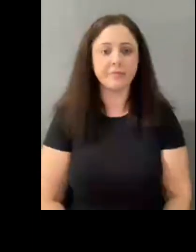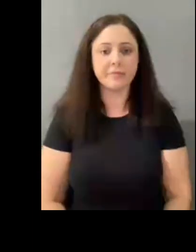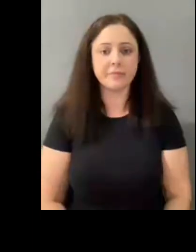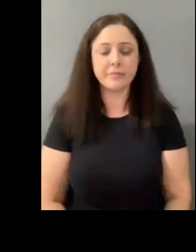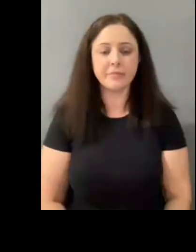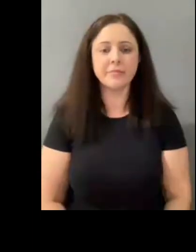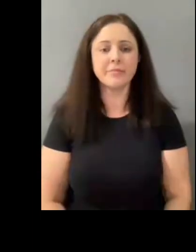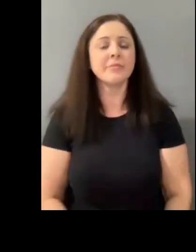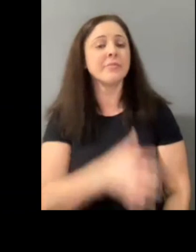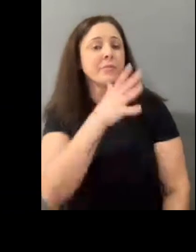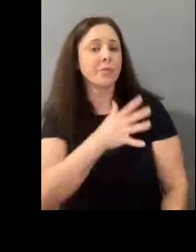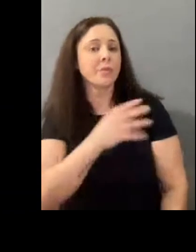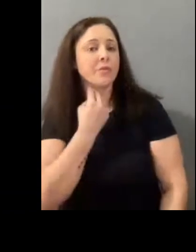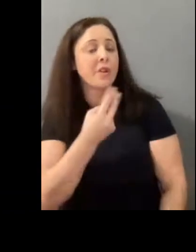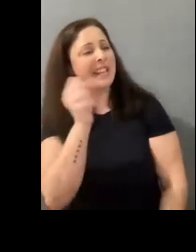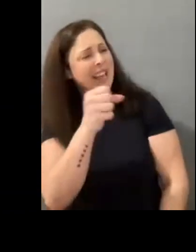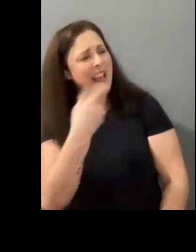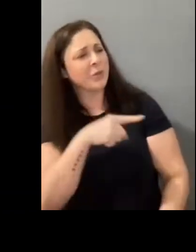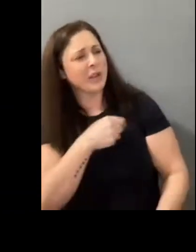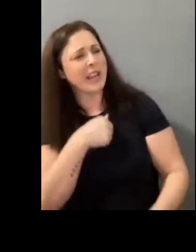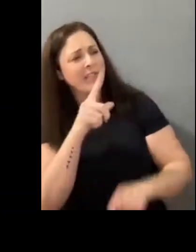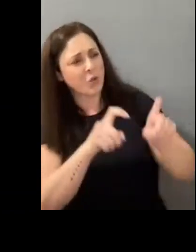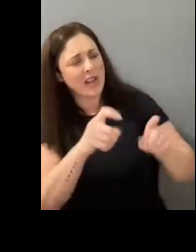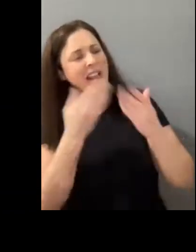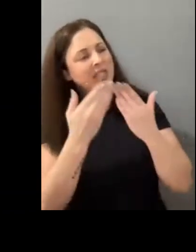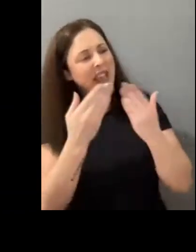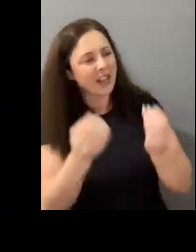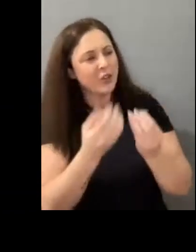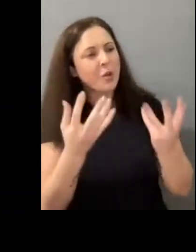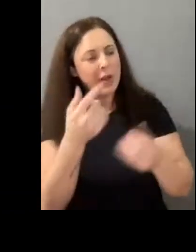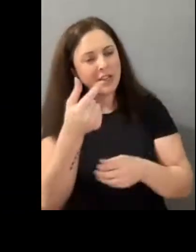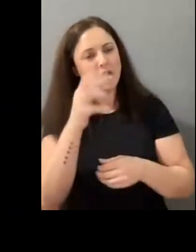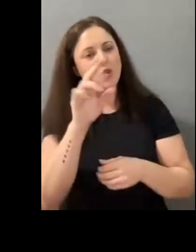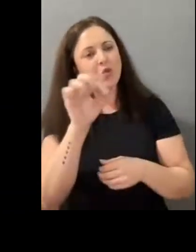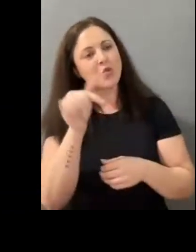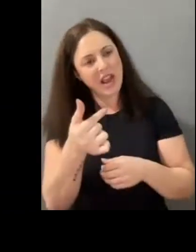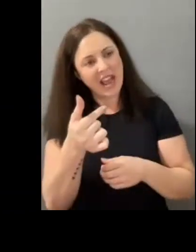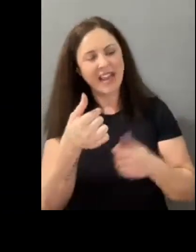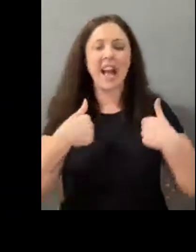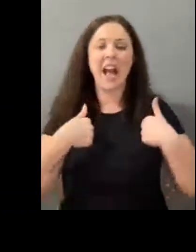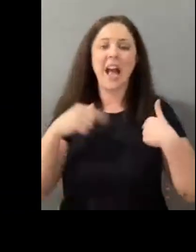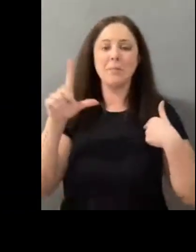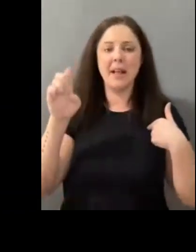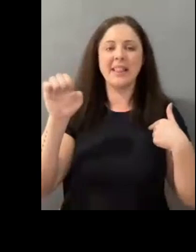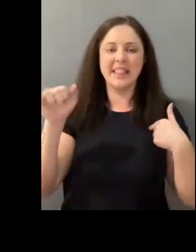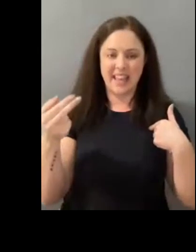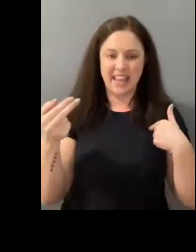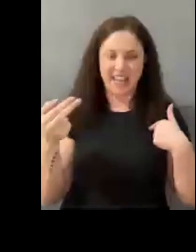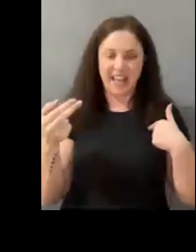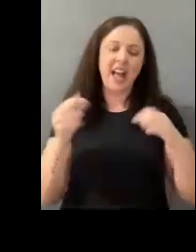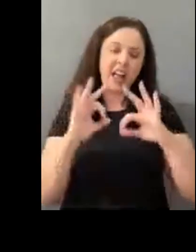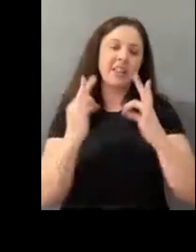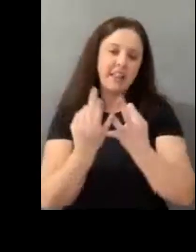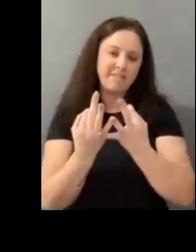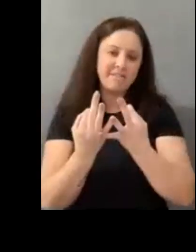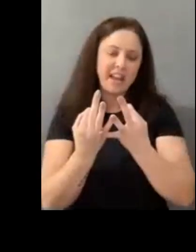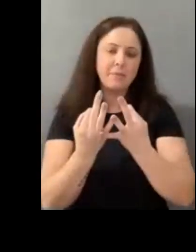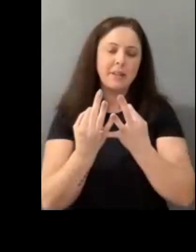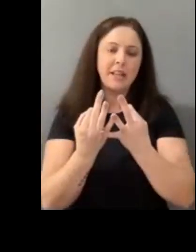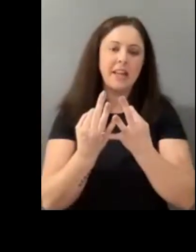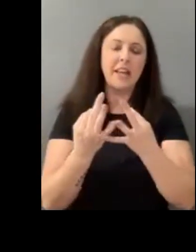Well, we do have some questions. Thank you so much, Greg. I am going to, this is Leah, the Family Infant Toddler Program